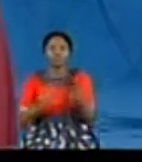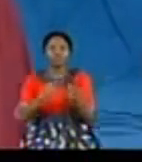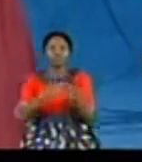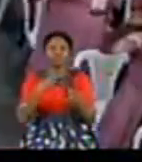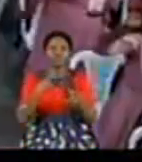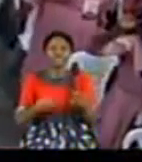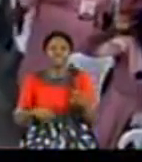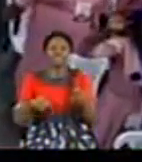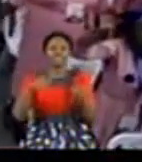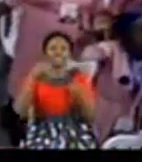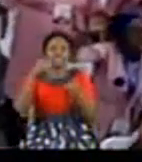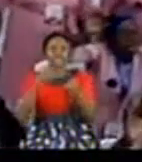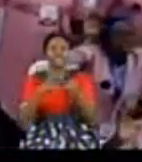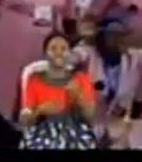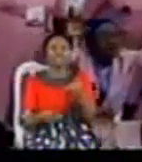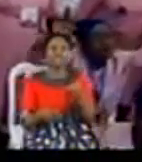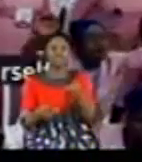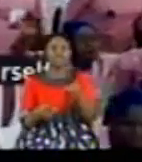God